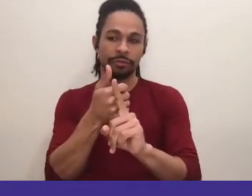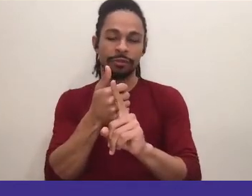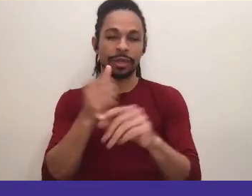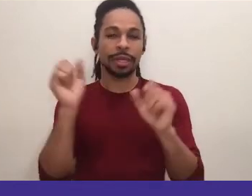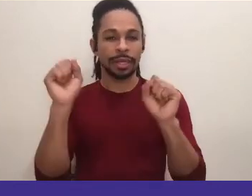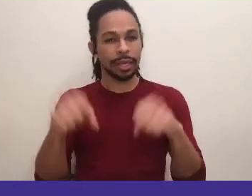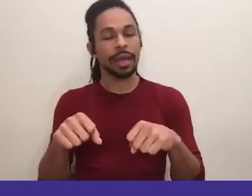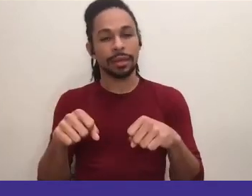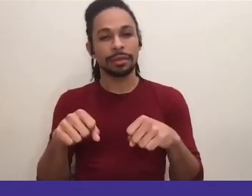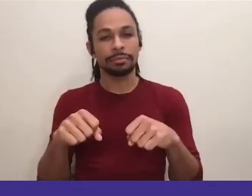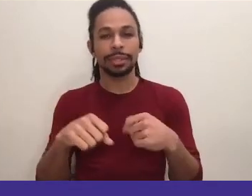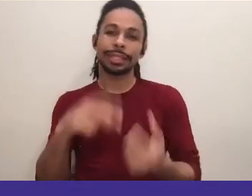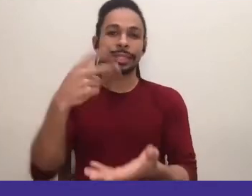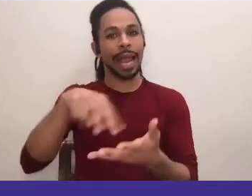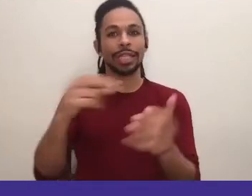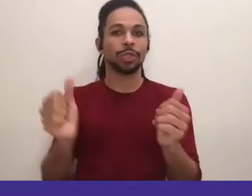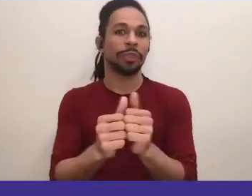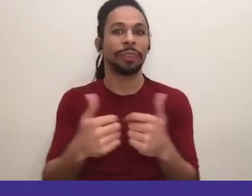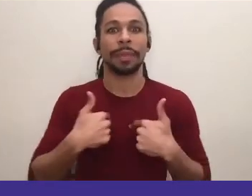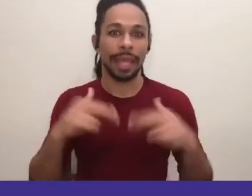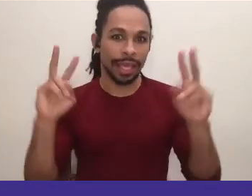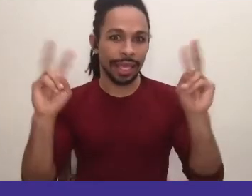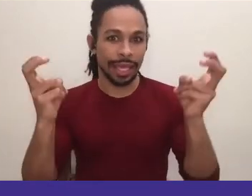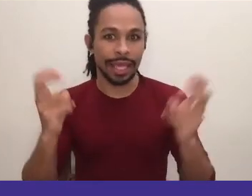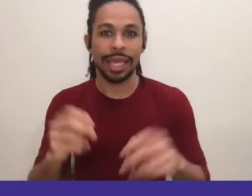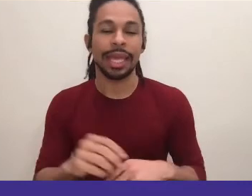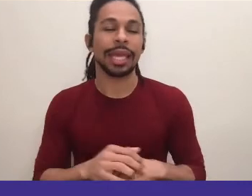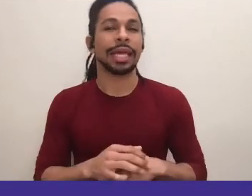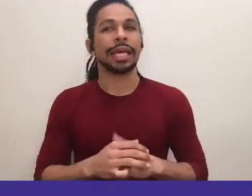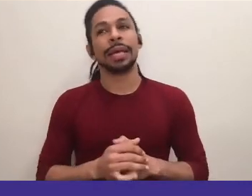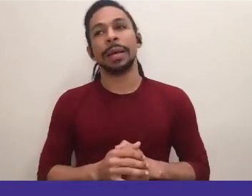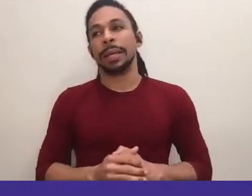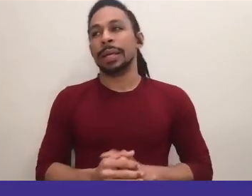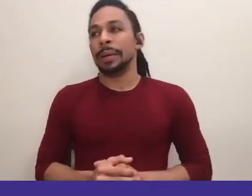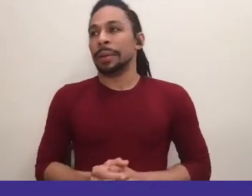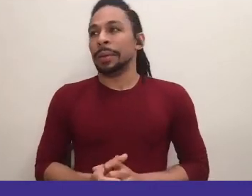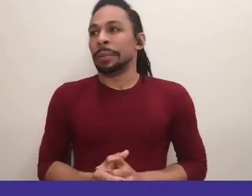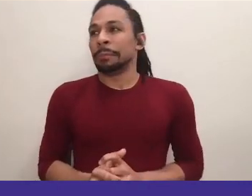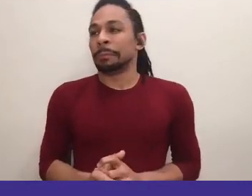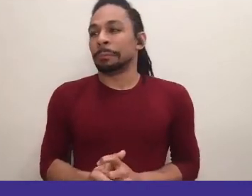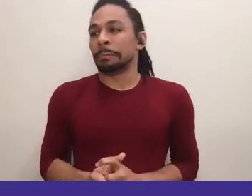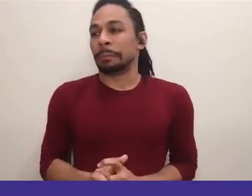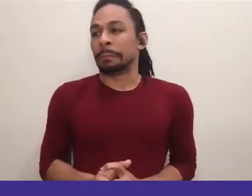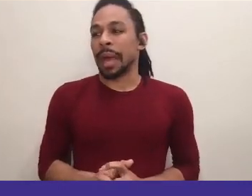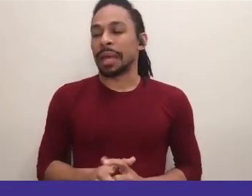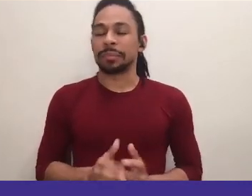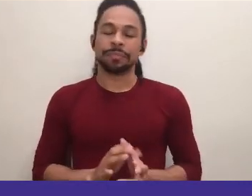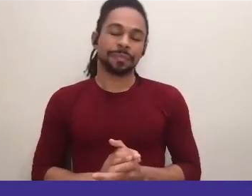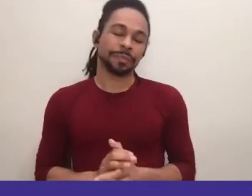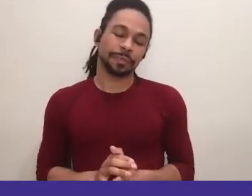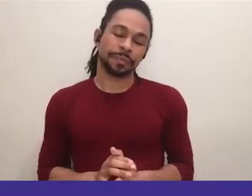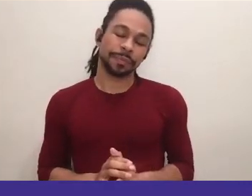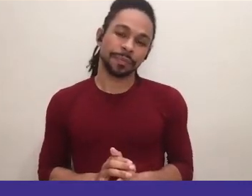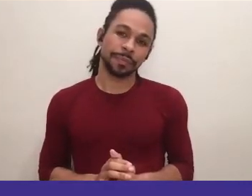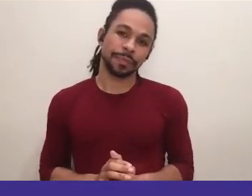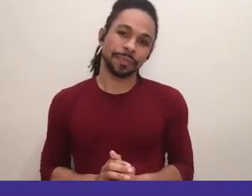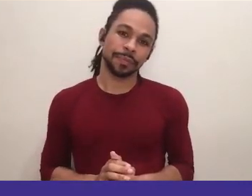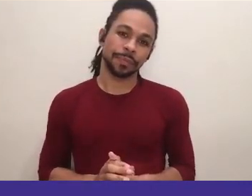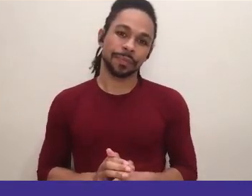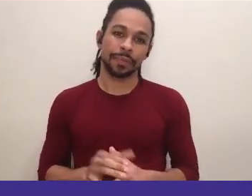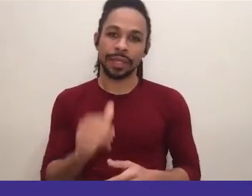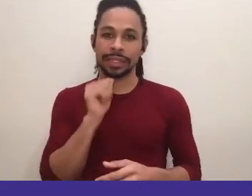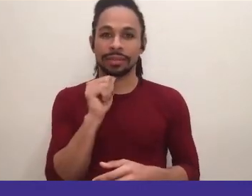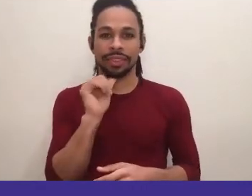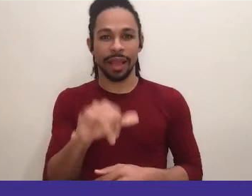can dance with me or something, but it's not really at the base of